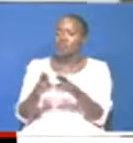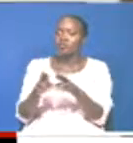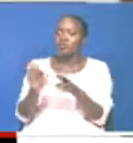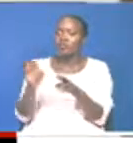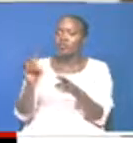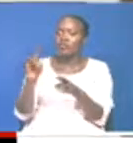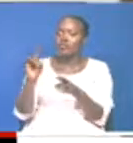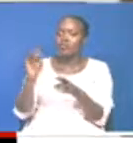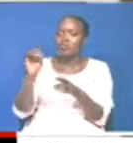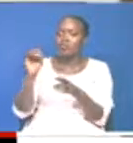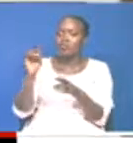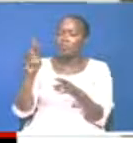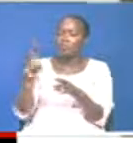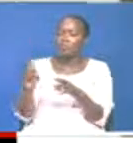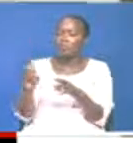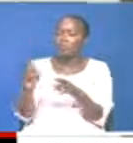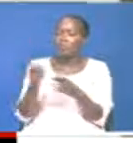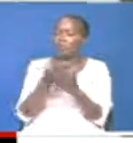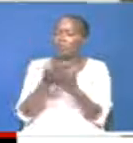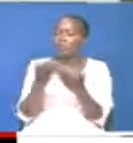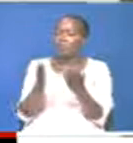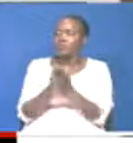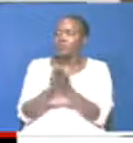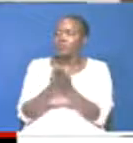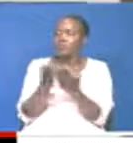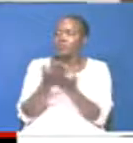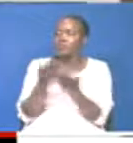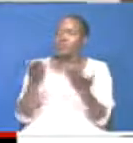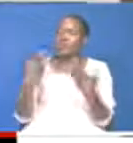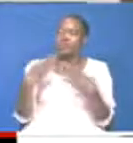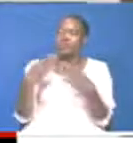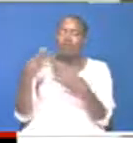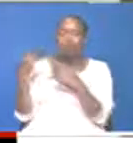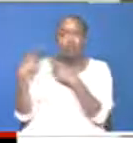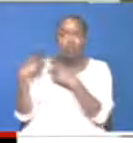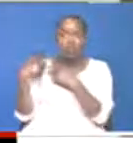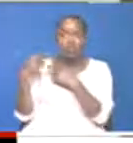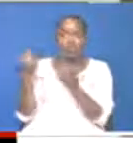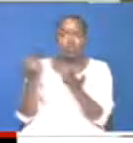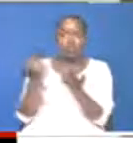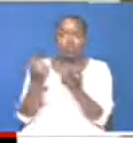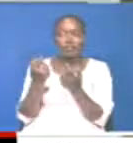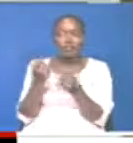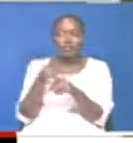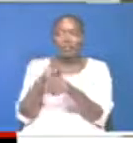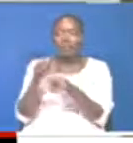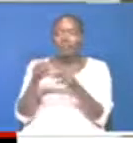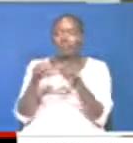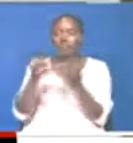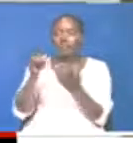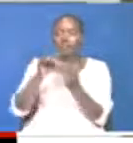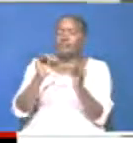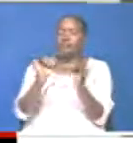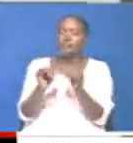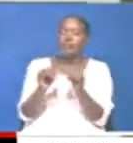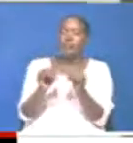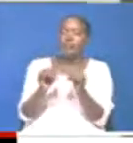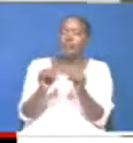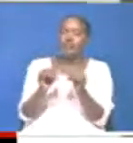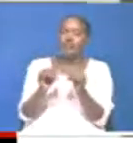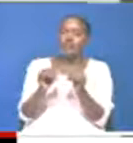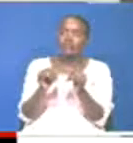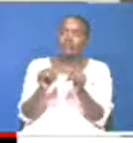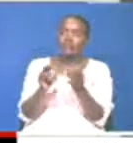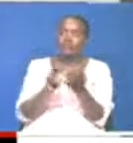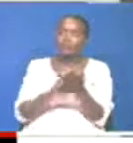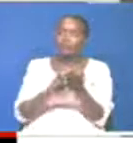translators actually in the newsroom. So those were the people, depending on the shift that they would actually select the kind of news that would be transmitted at